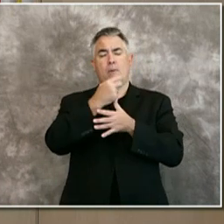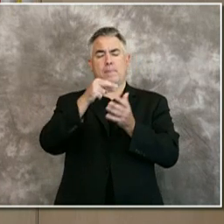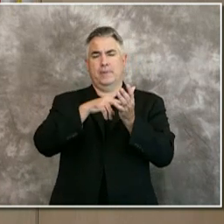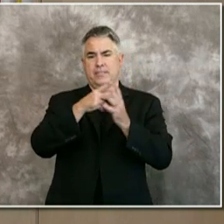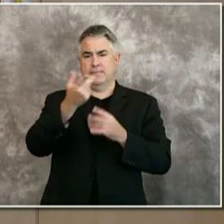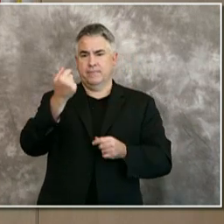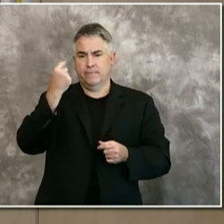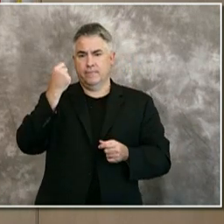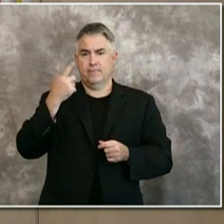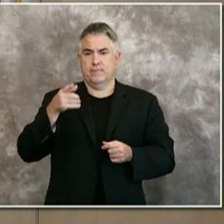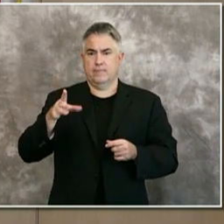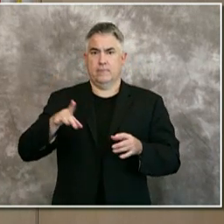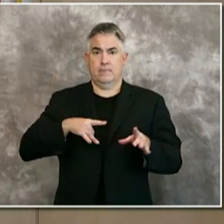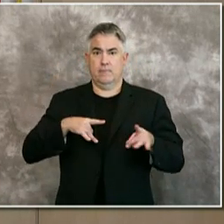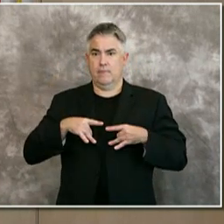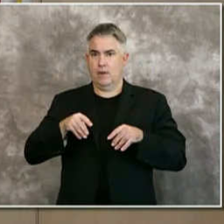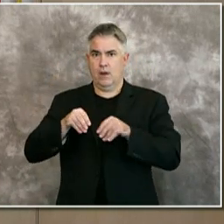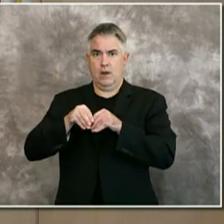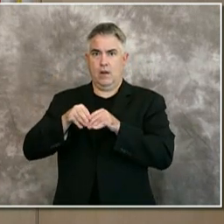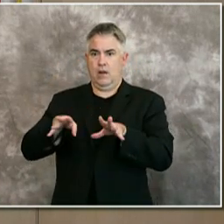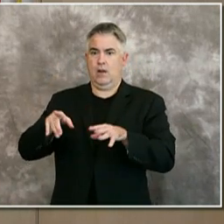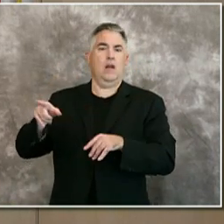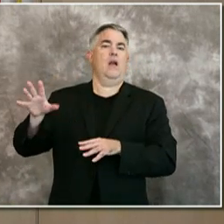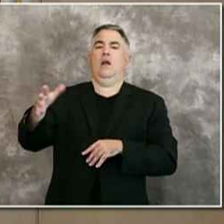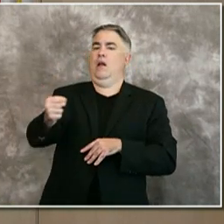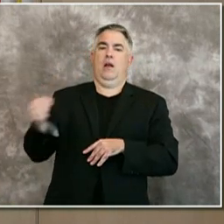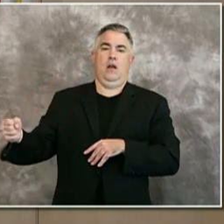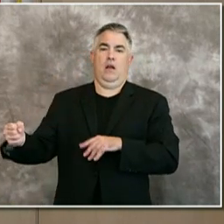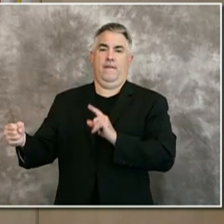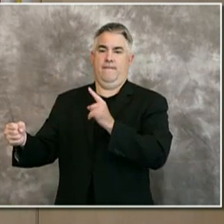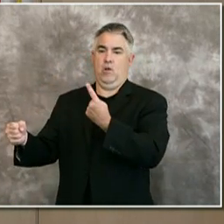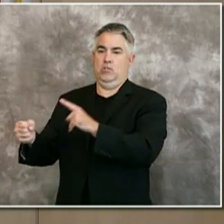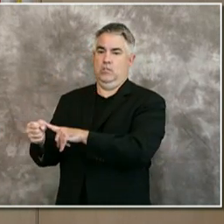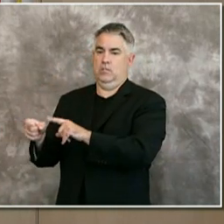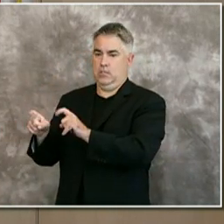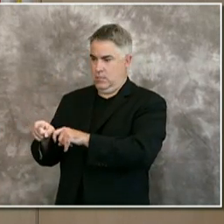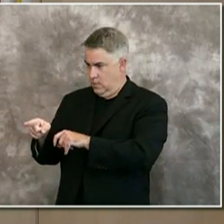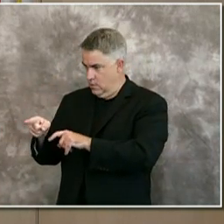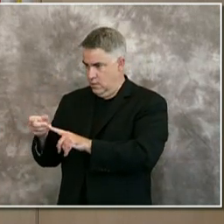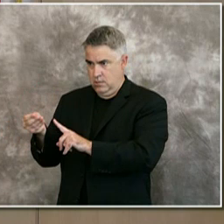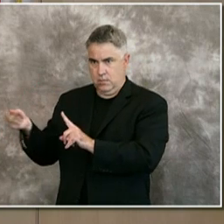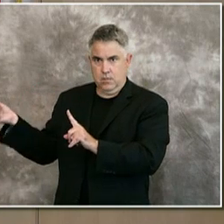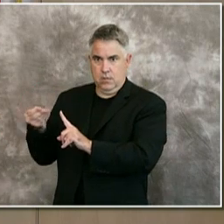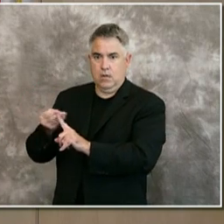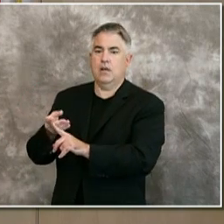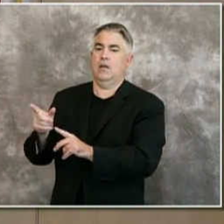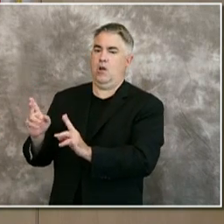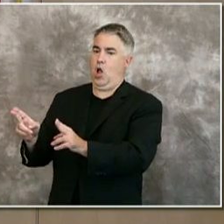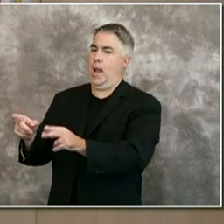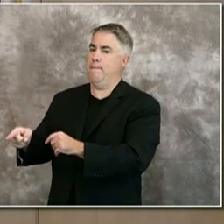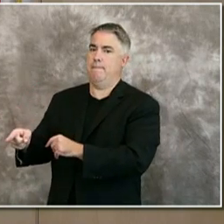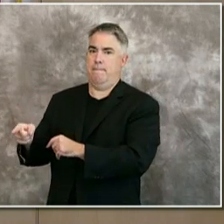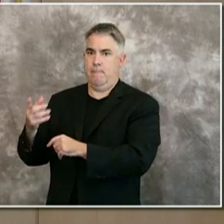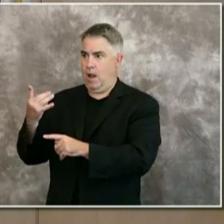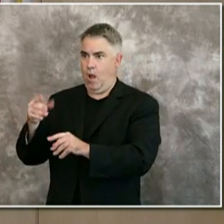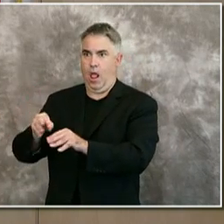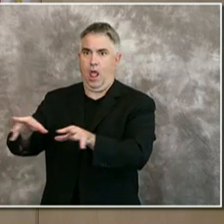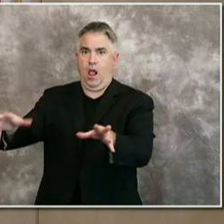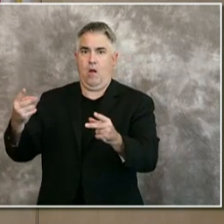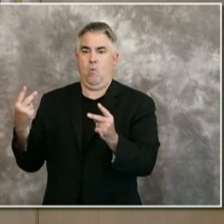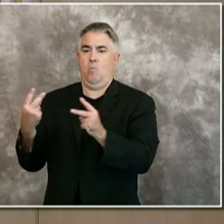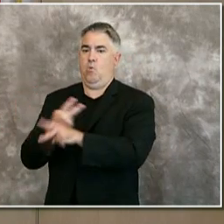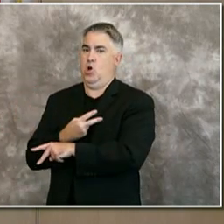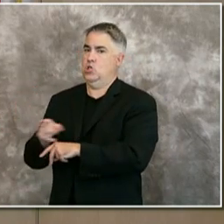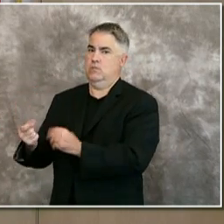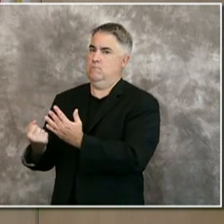for those that are in skilled nursing facilities, when we're doing testing for those, the clock's ticking really quick. And so for those, we are prioritizing those to get those